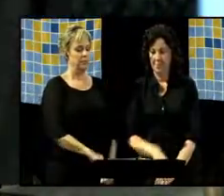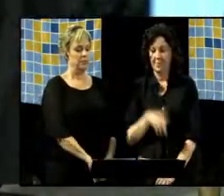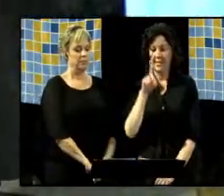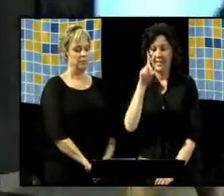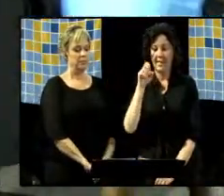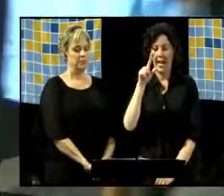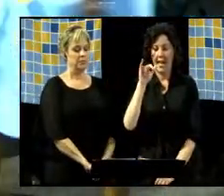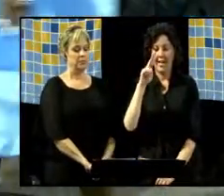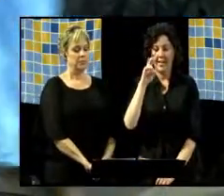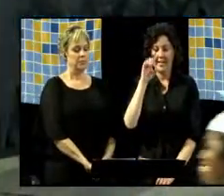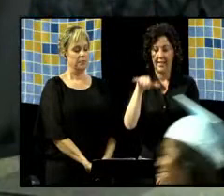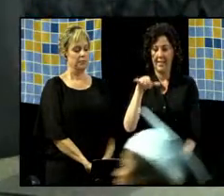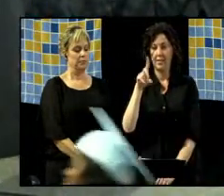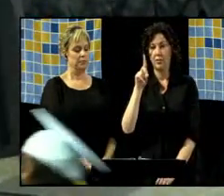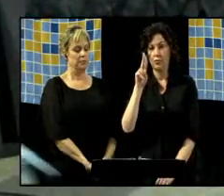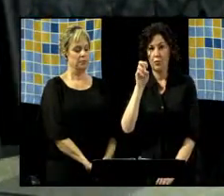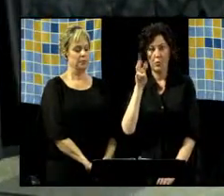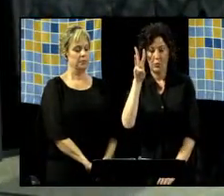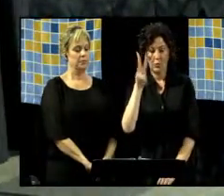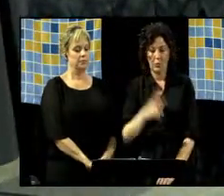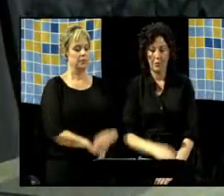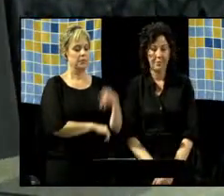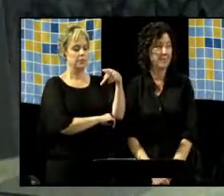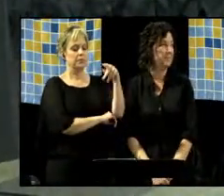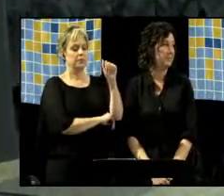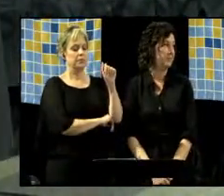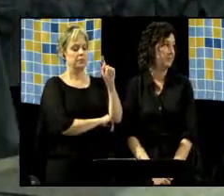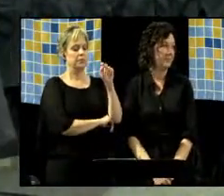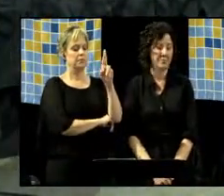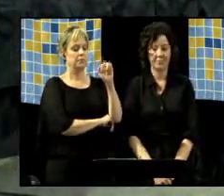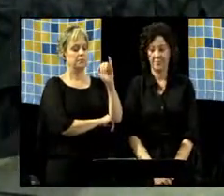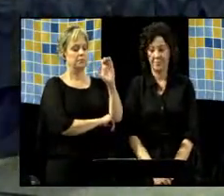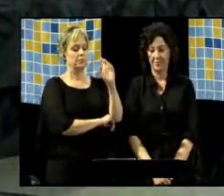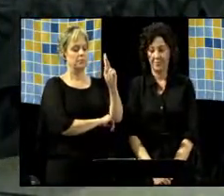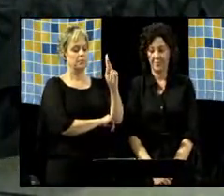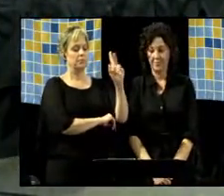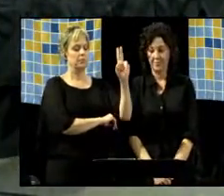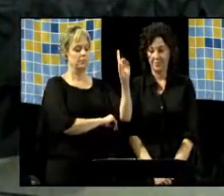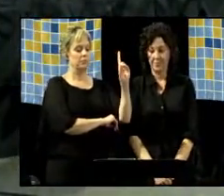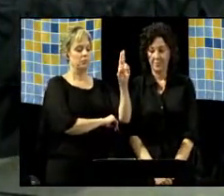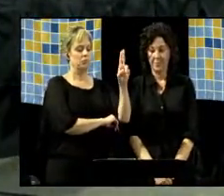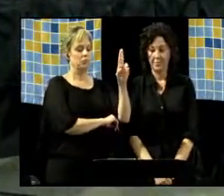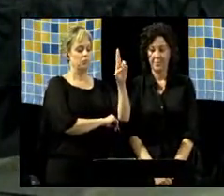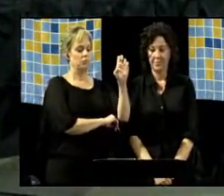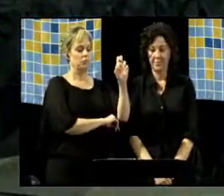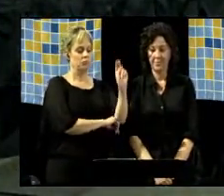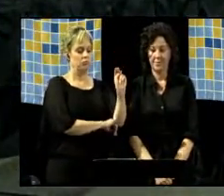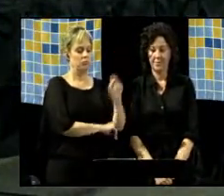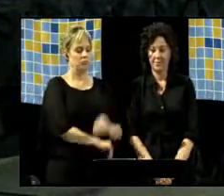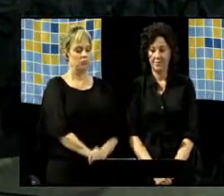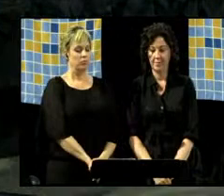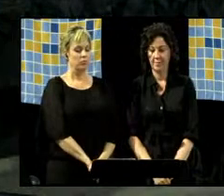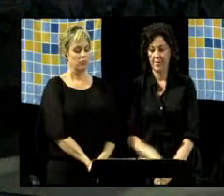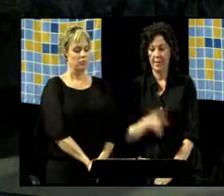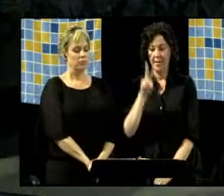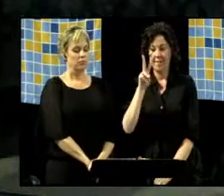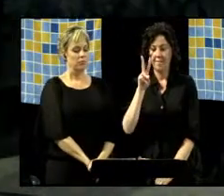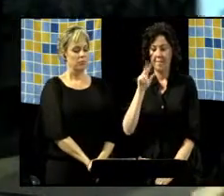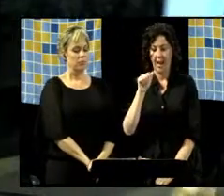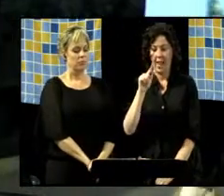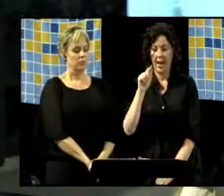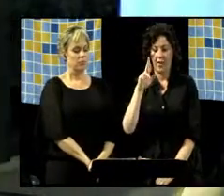Delaney Lorene Drew. Patrick Willis Duran. Valeria Nicole